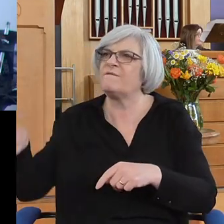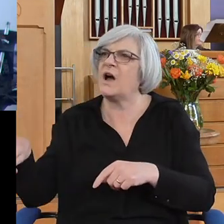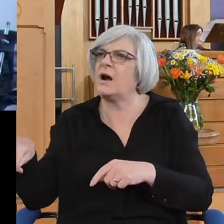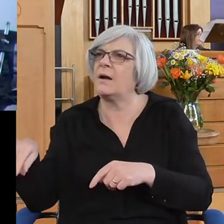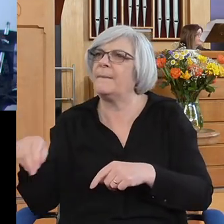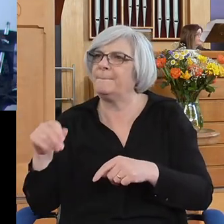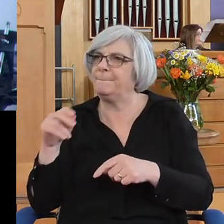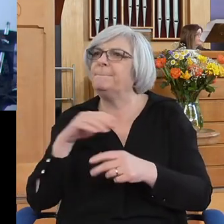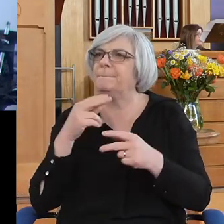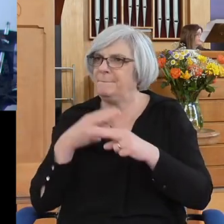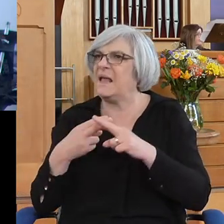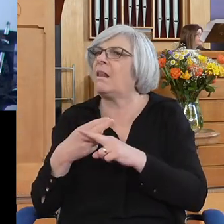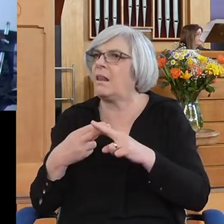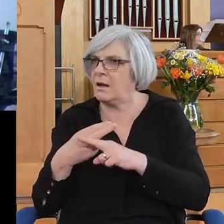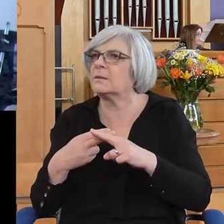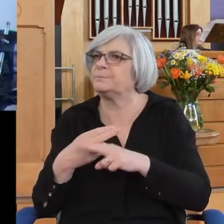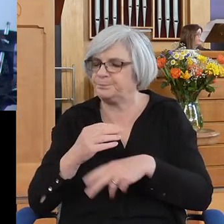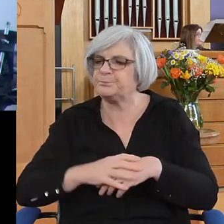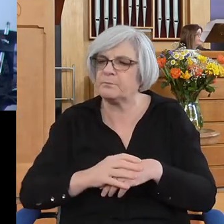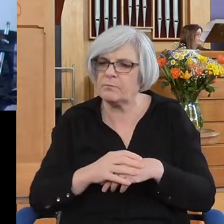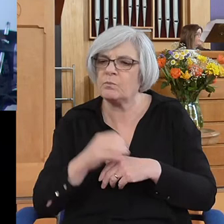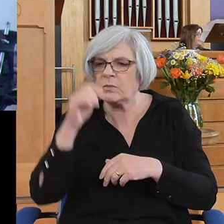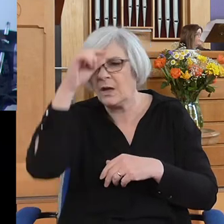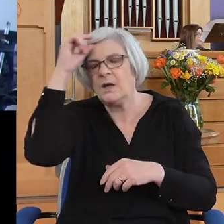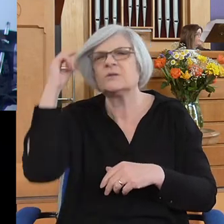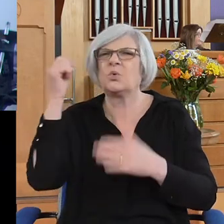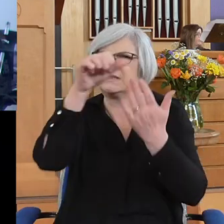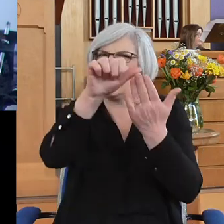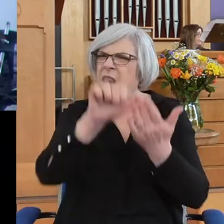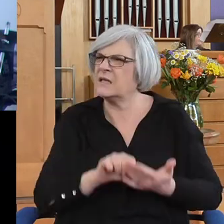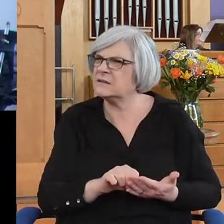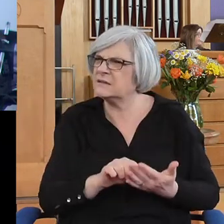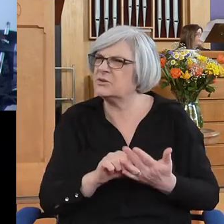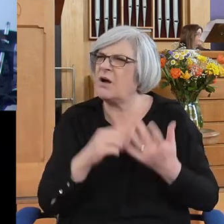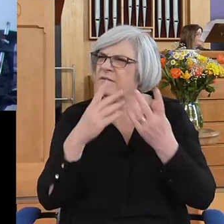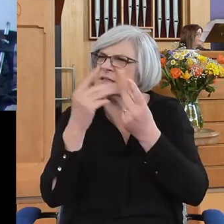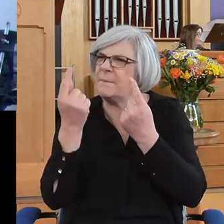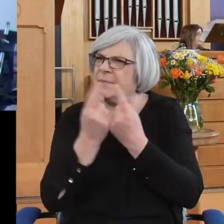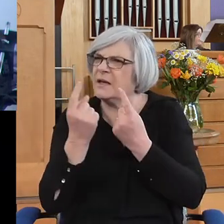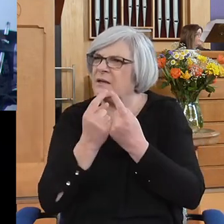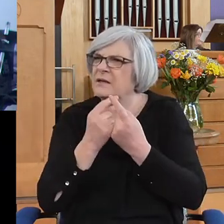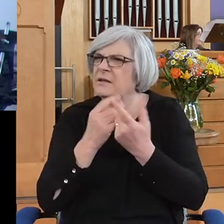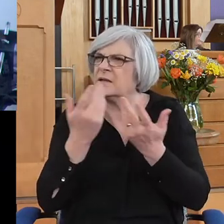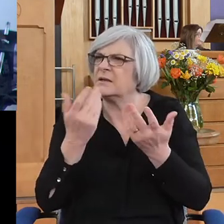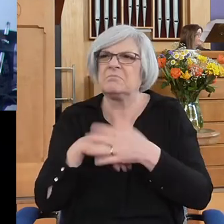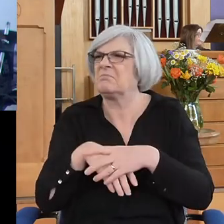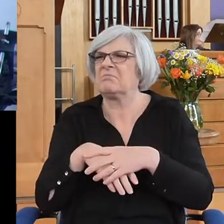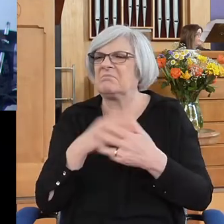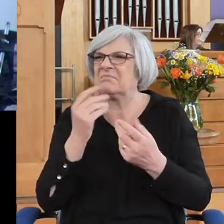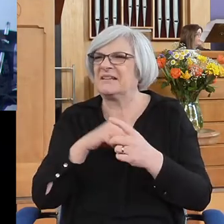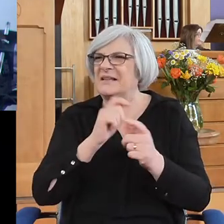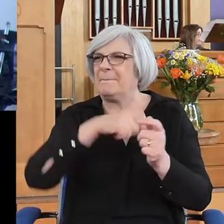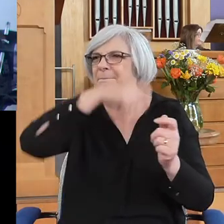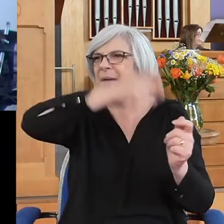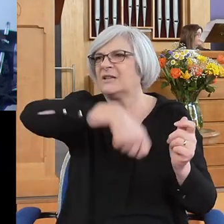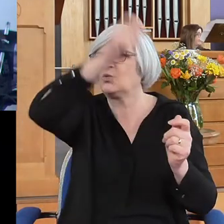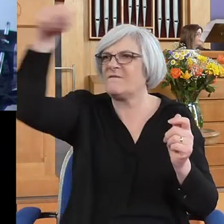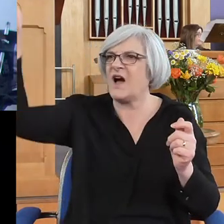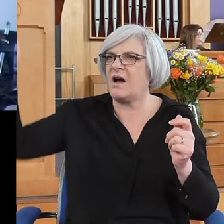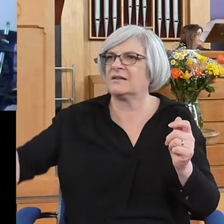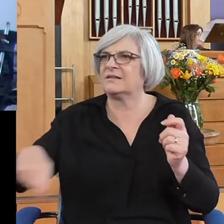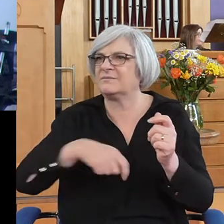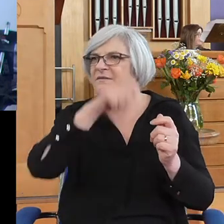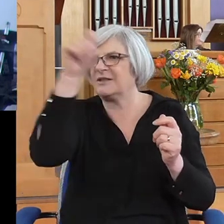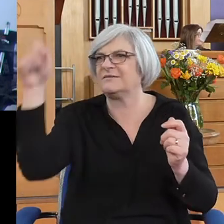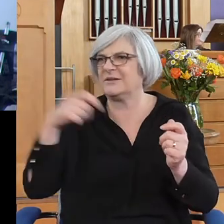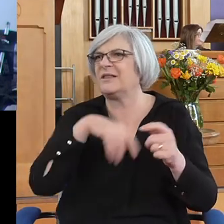a sort of authentic Passover meal. Now, there is a list of some things out there which, if you feel you want to take a